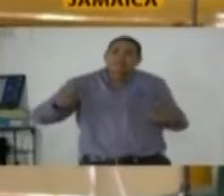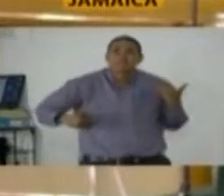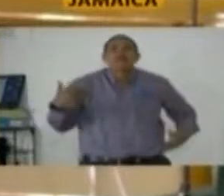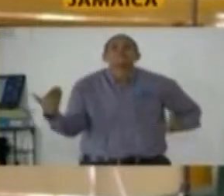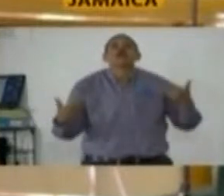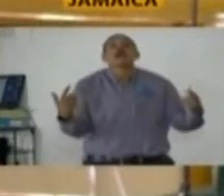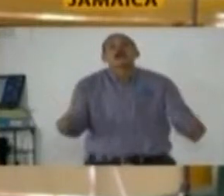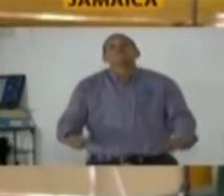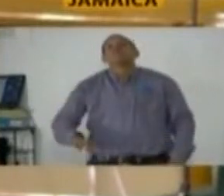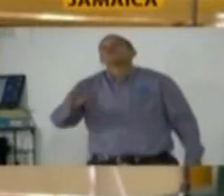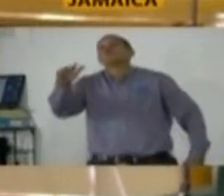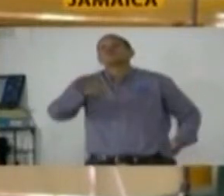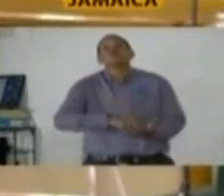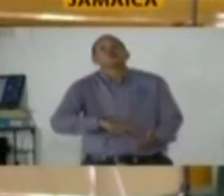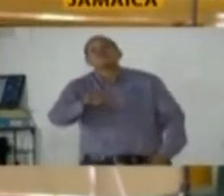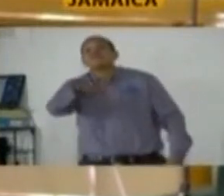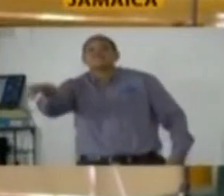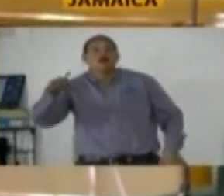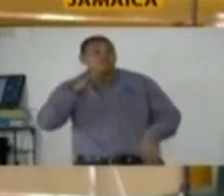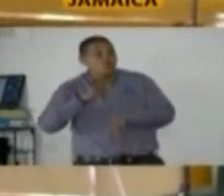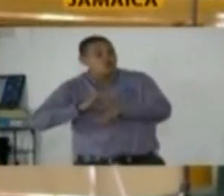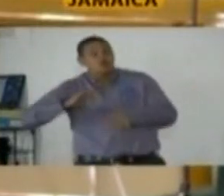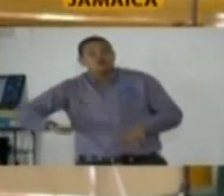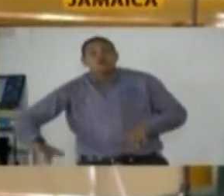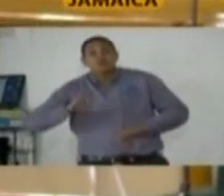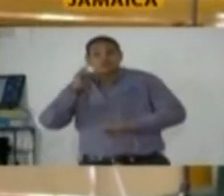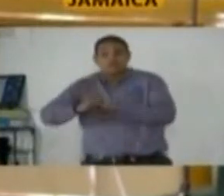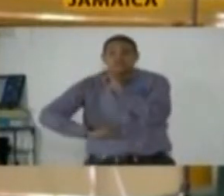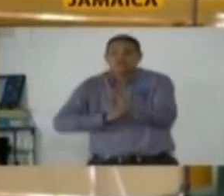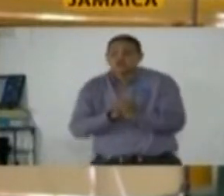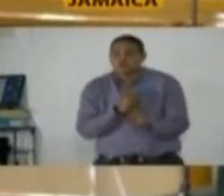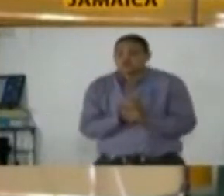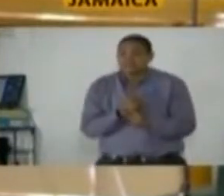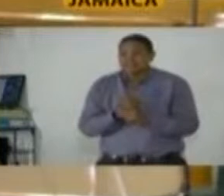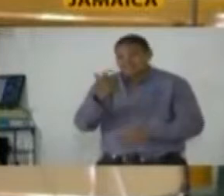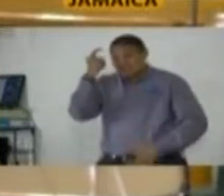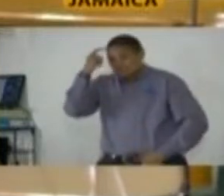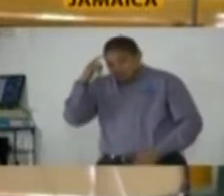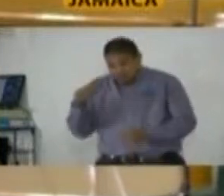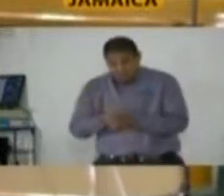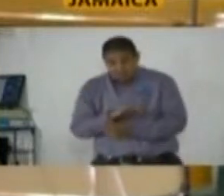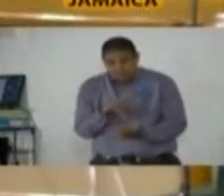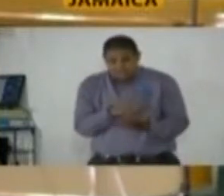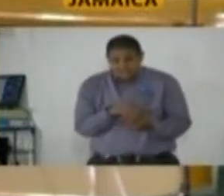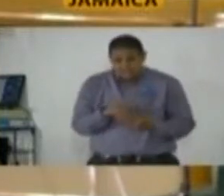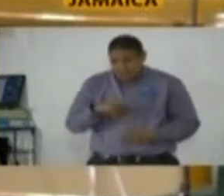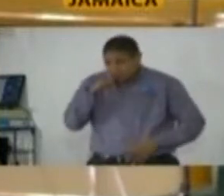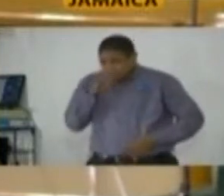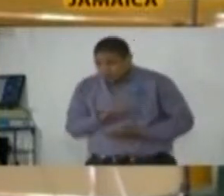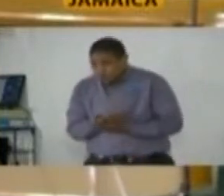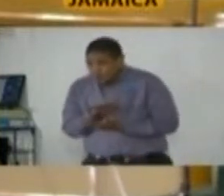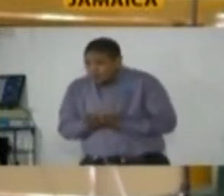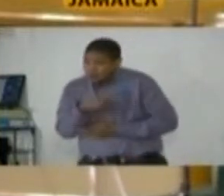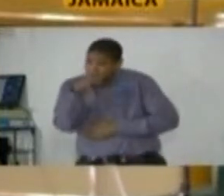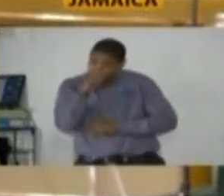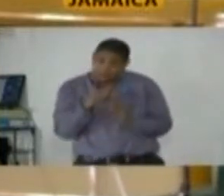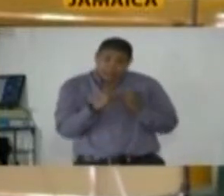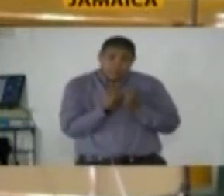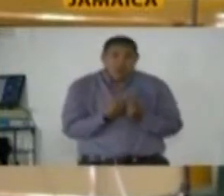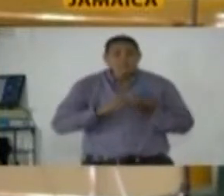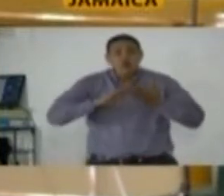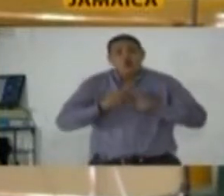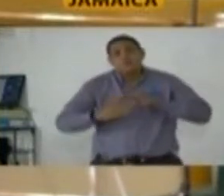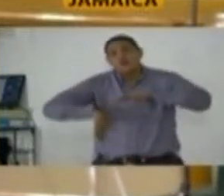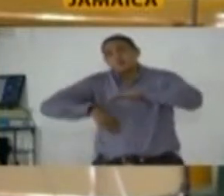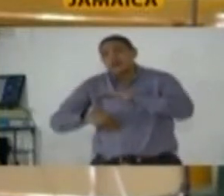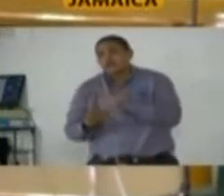3,355 early childhood institutions comprising brain builder centers, infant schools and infant departments, community basic